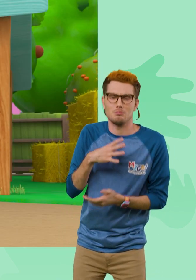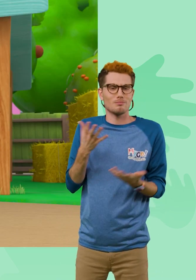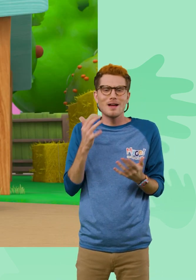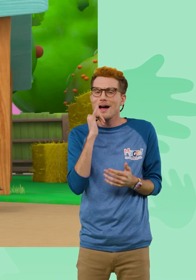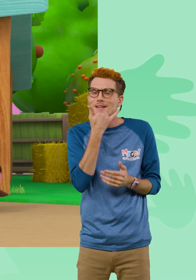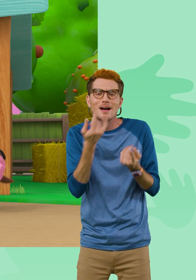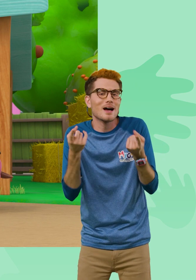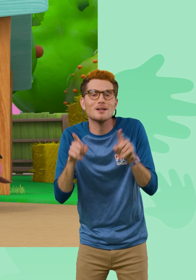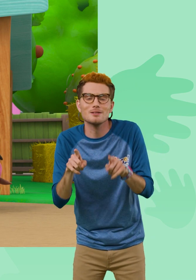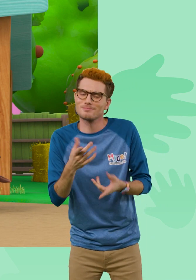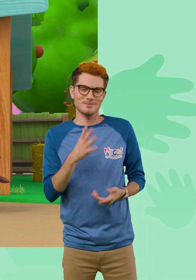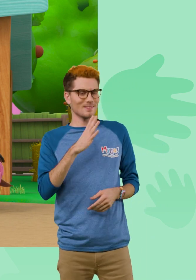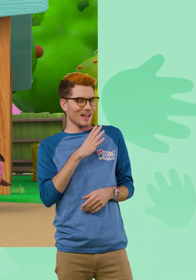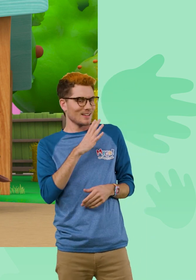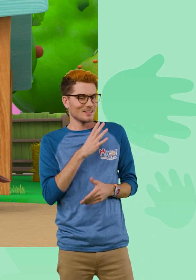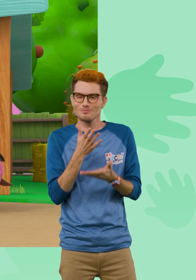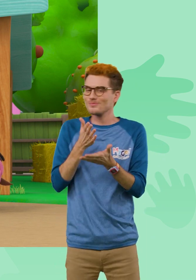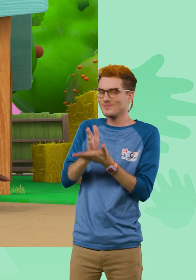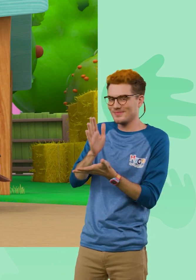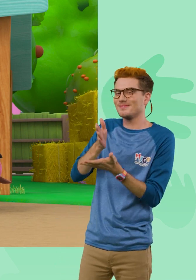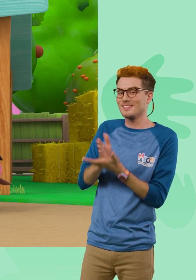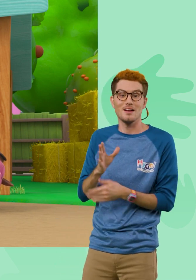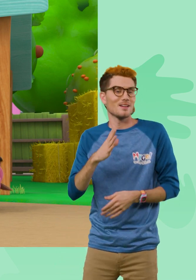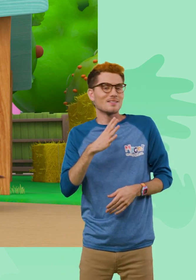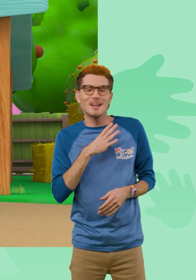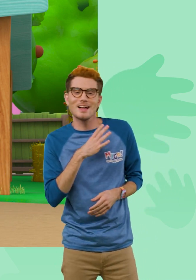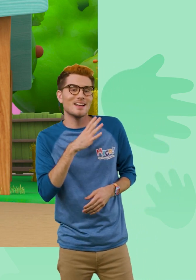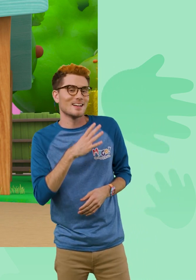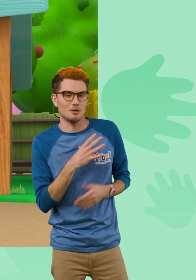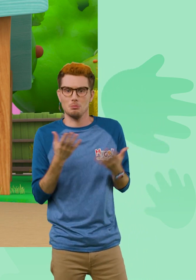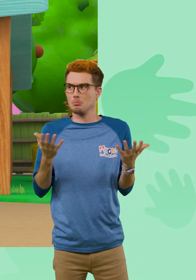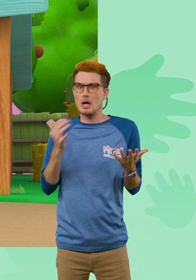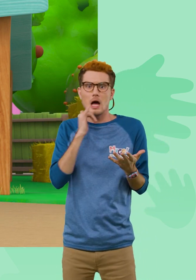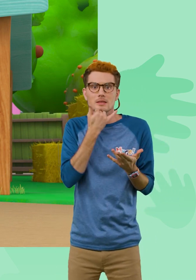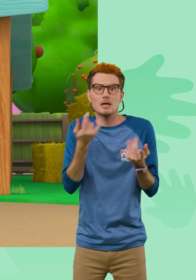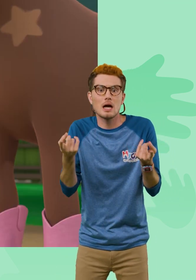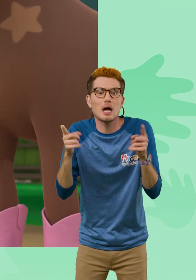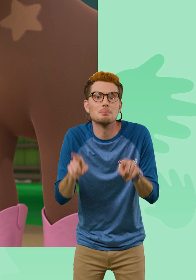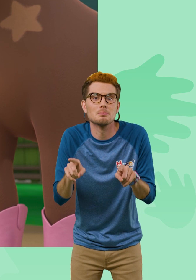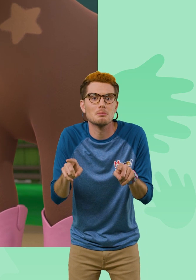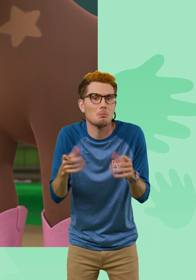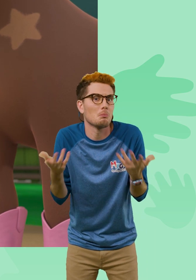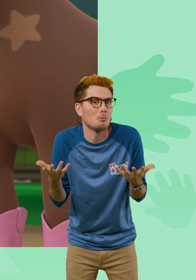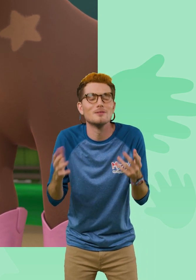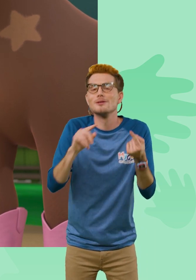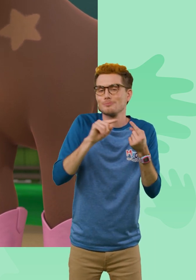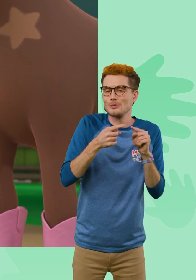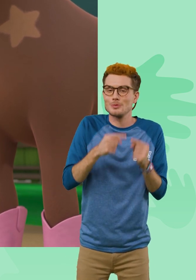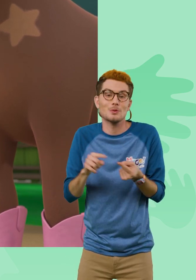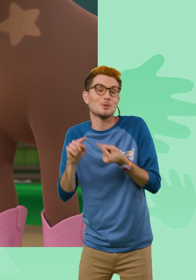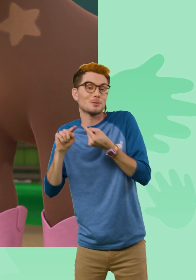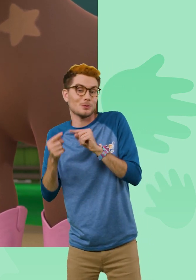Accidents happen, it's okay. It's okay, it's okay. accidents